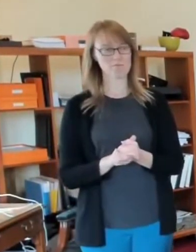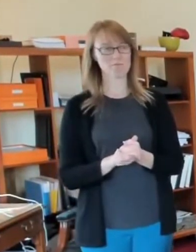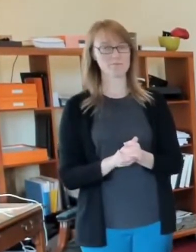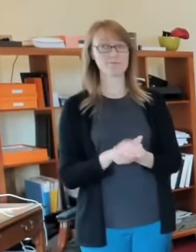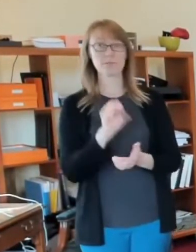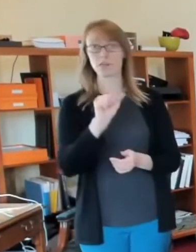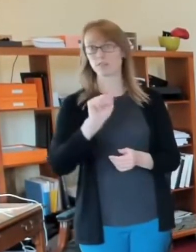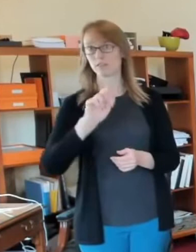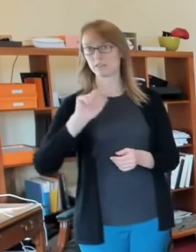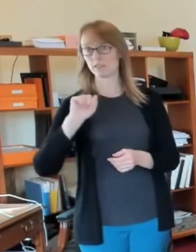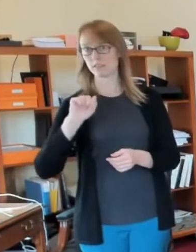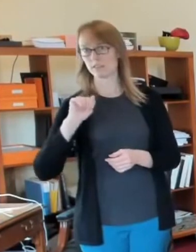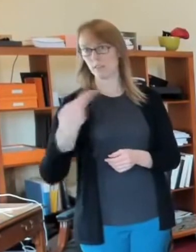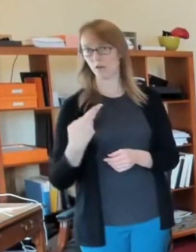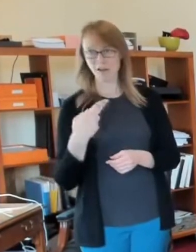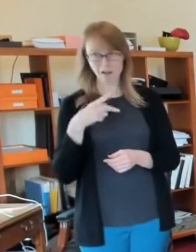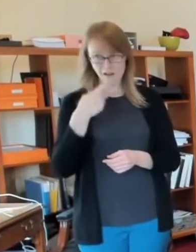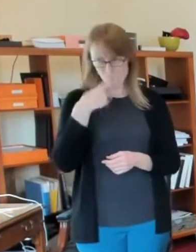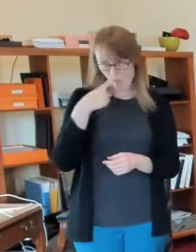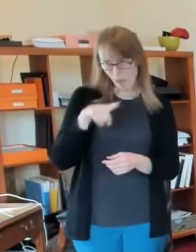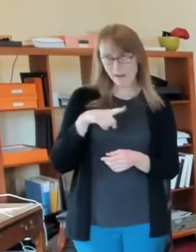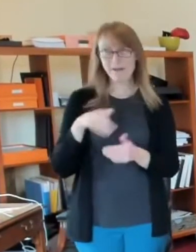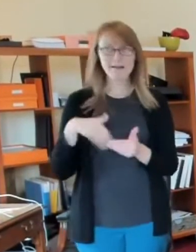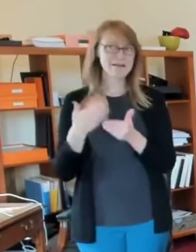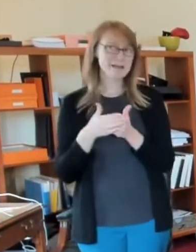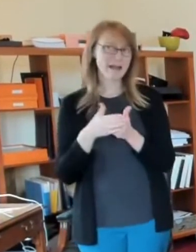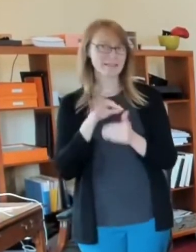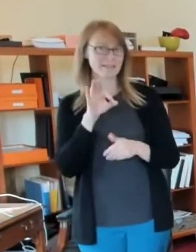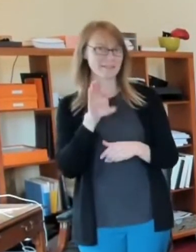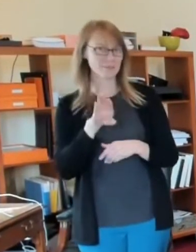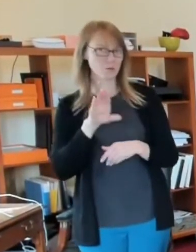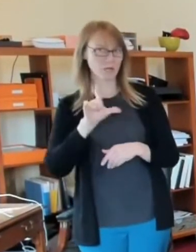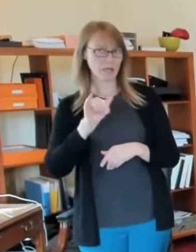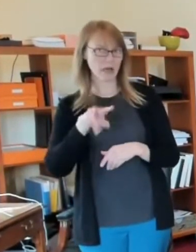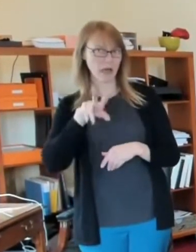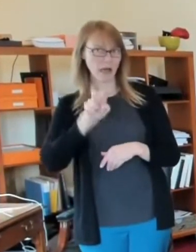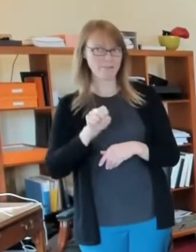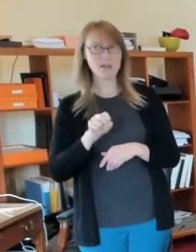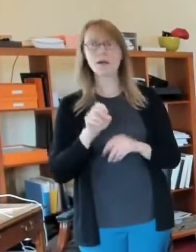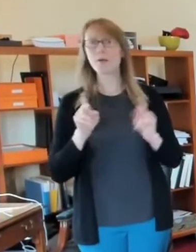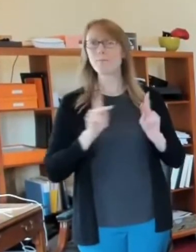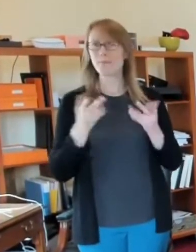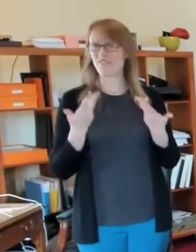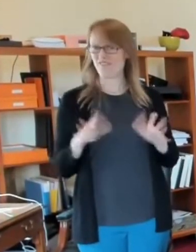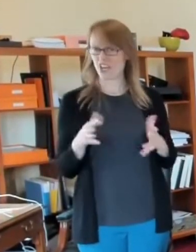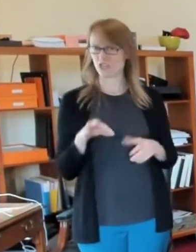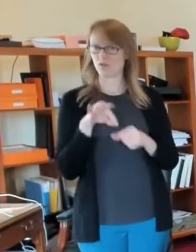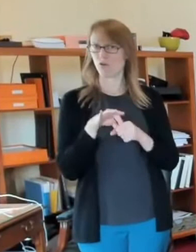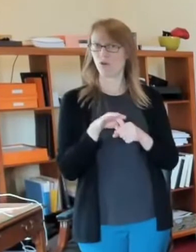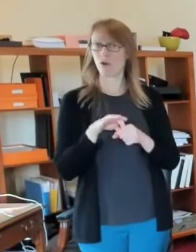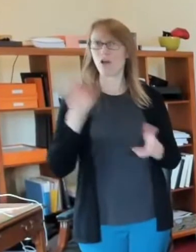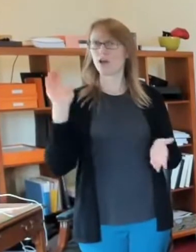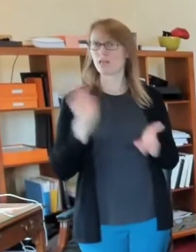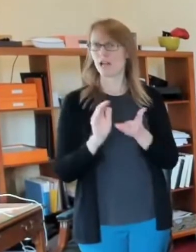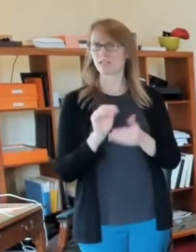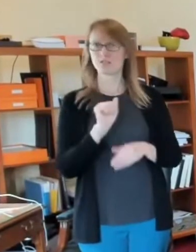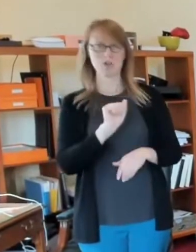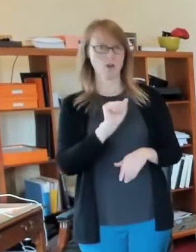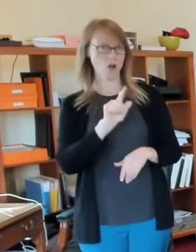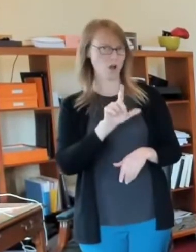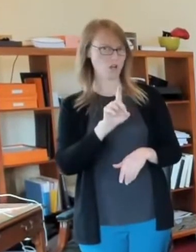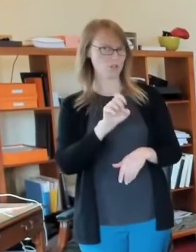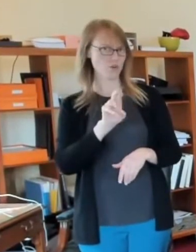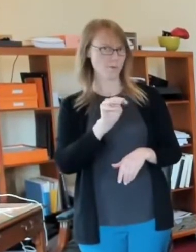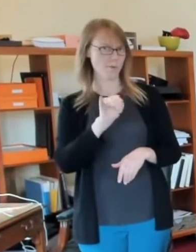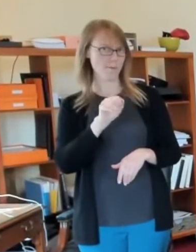please address this on your next Facebook Live. Okay. Citizens of St. Louis have already voted on reducing the number of aldermen. Why should we possibly